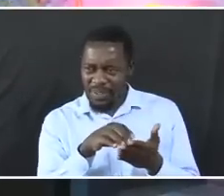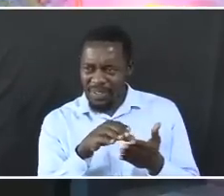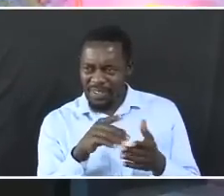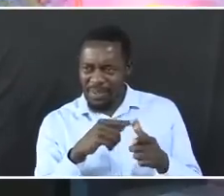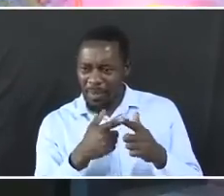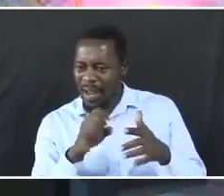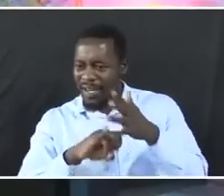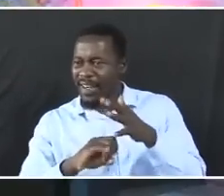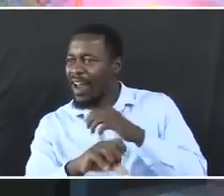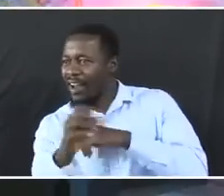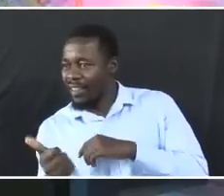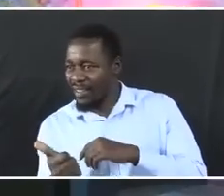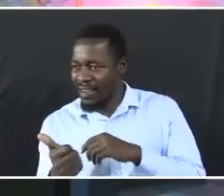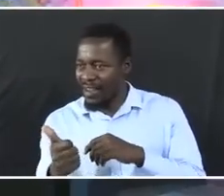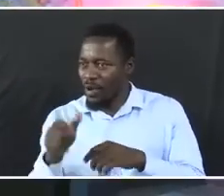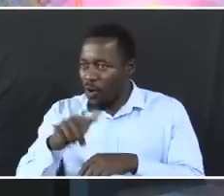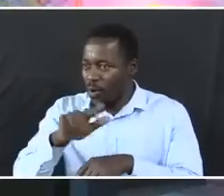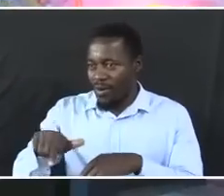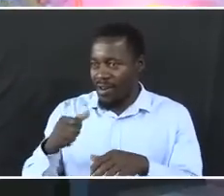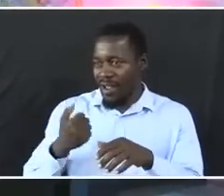him.